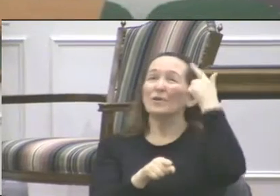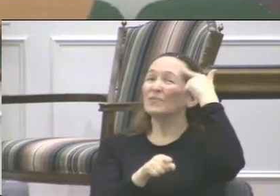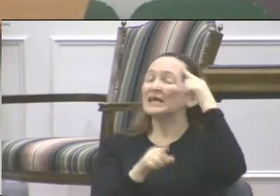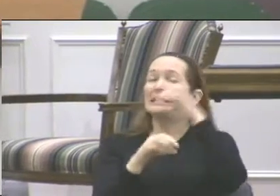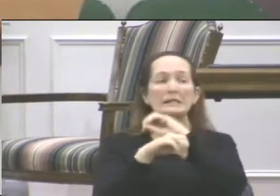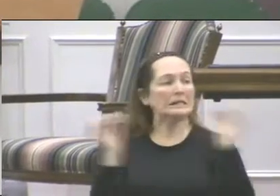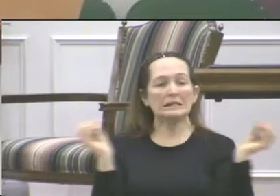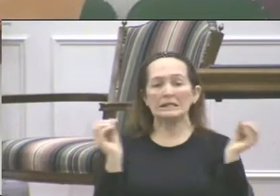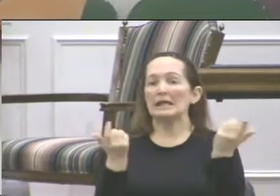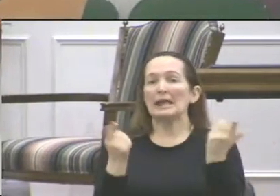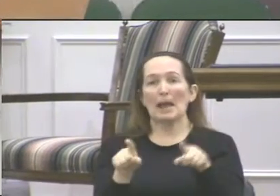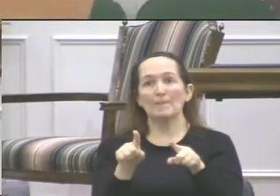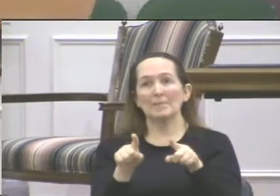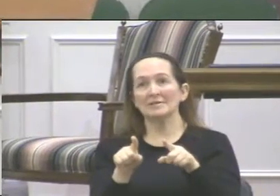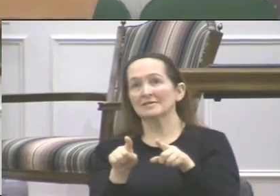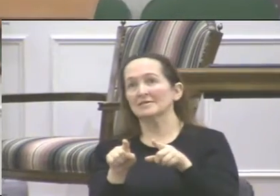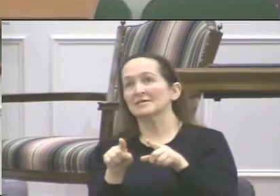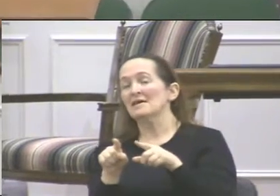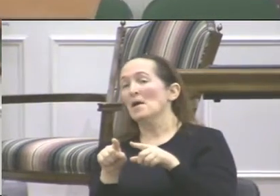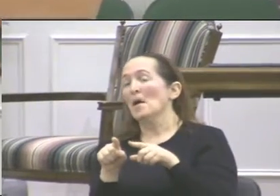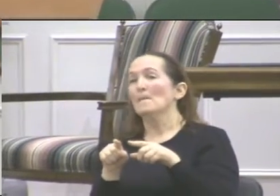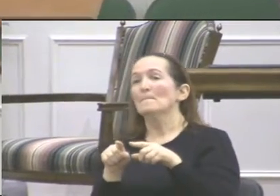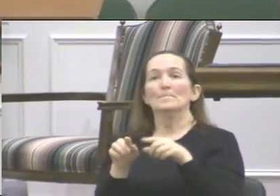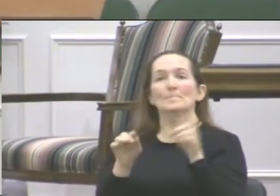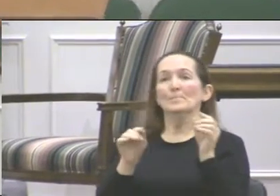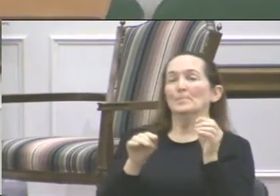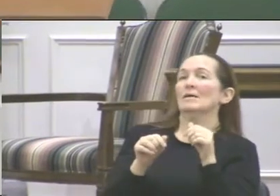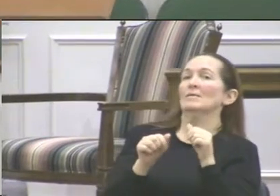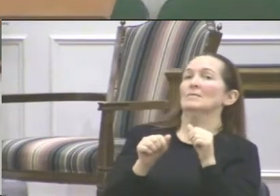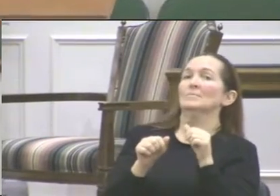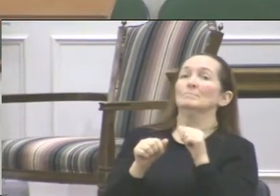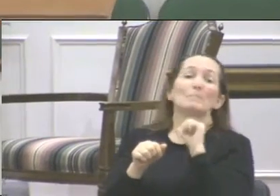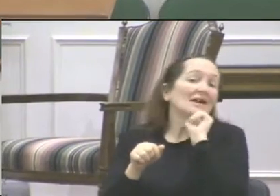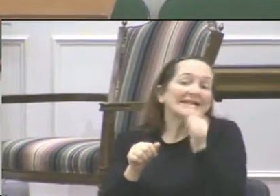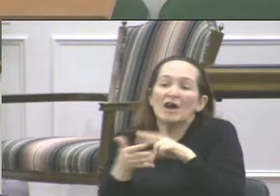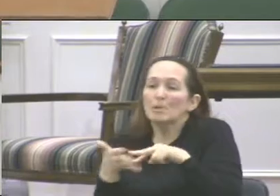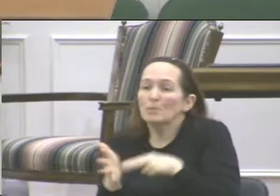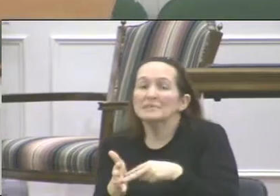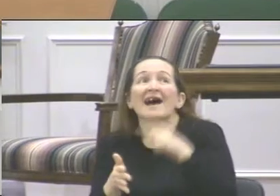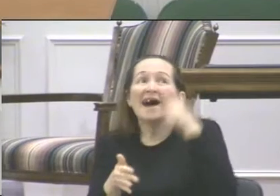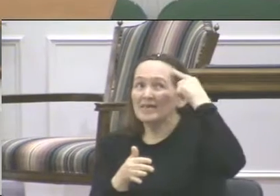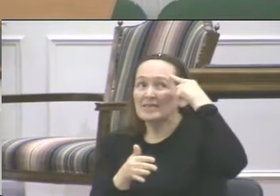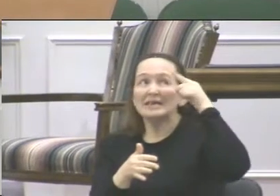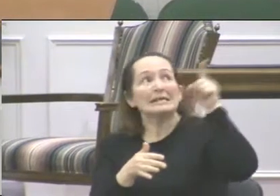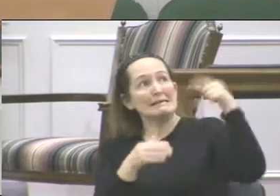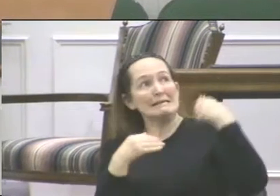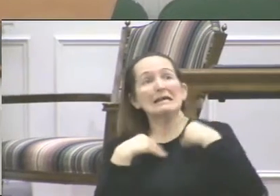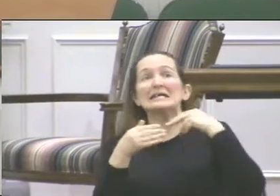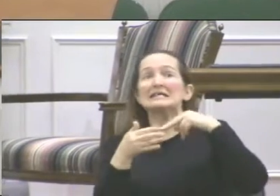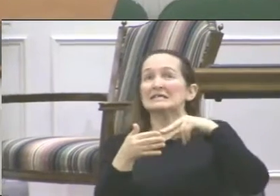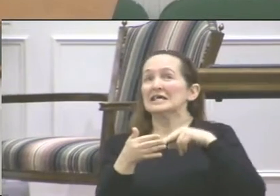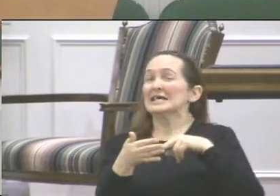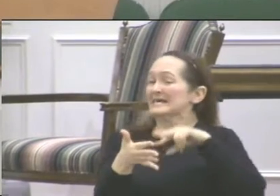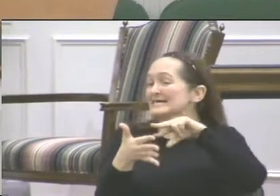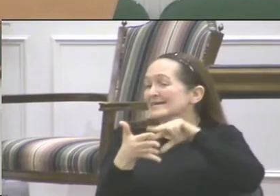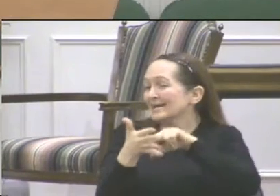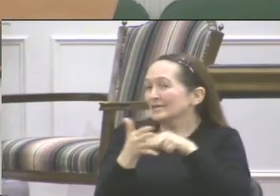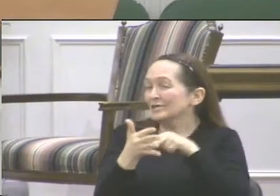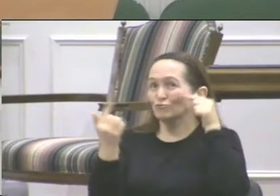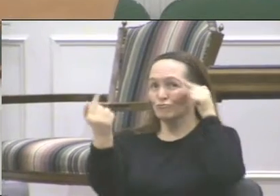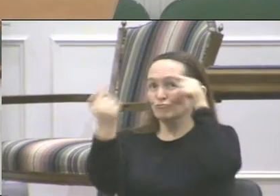plans for every single one of us. He has intentions that are fulfilled in our